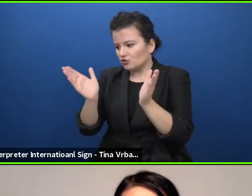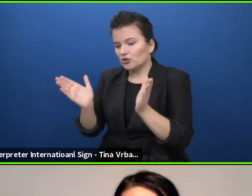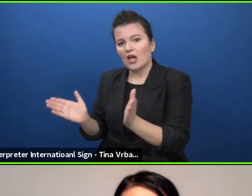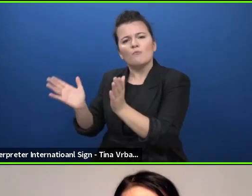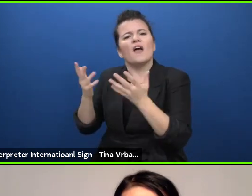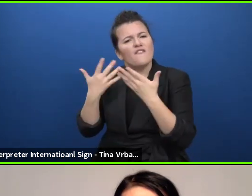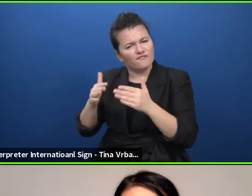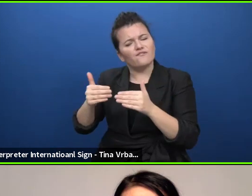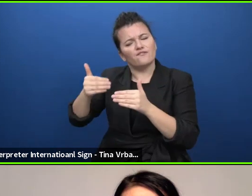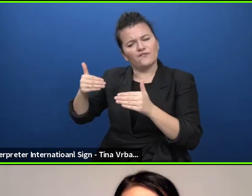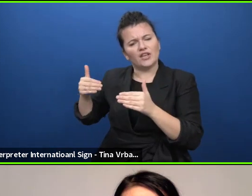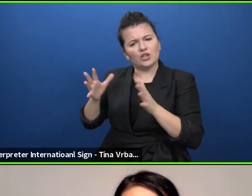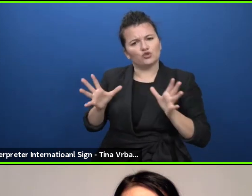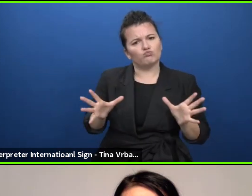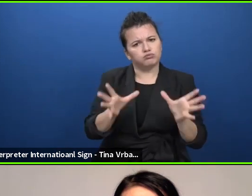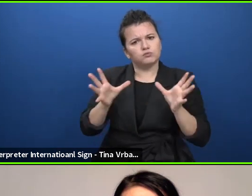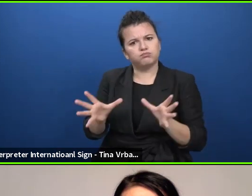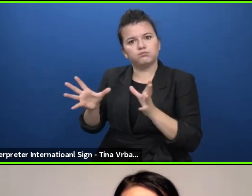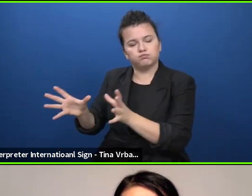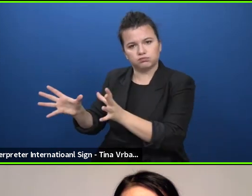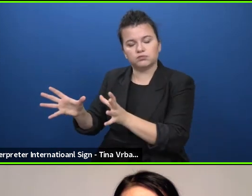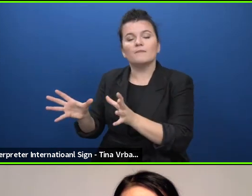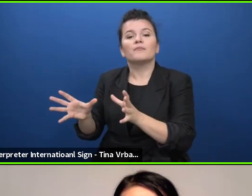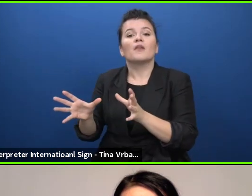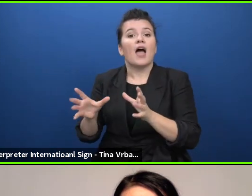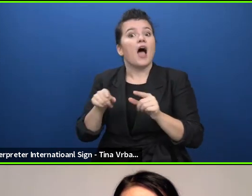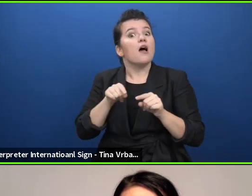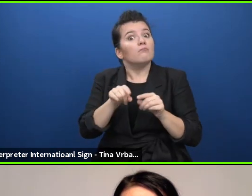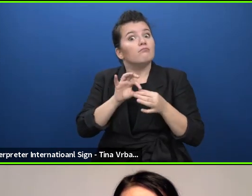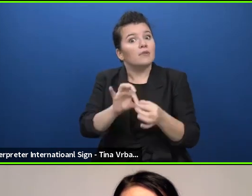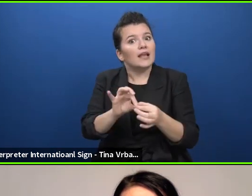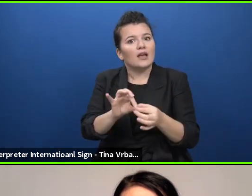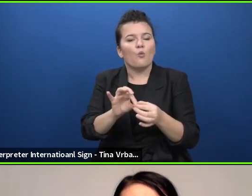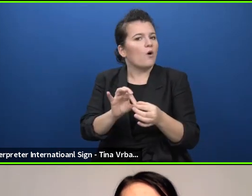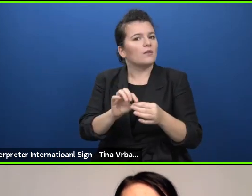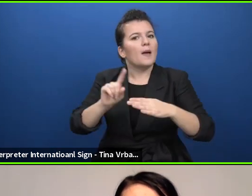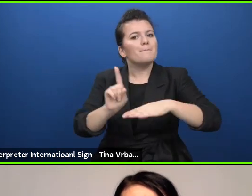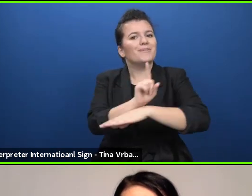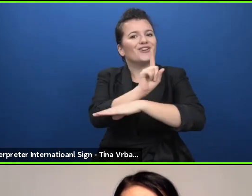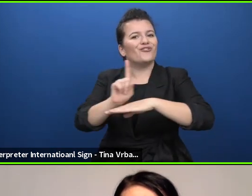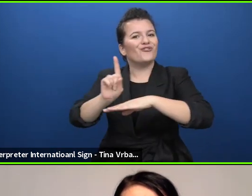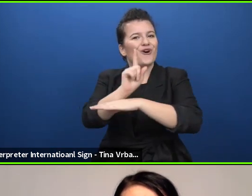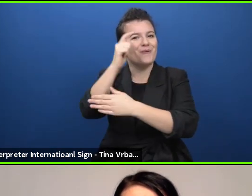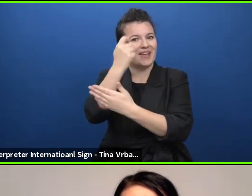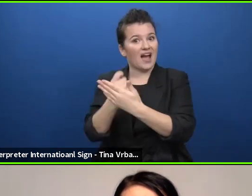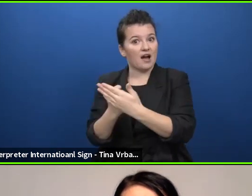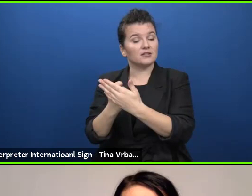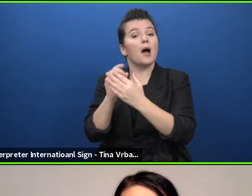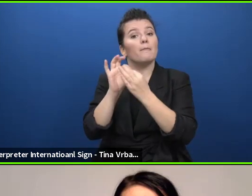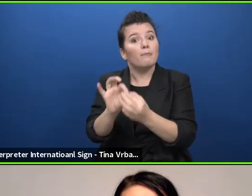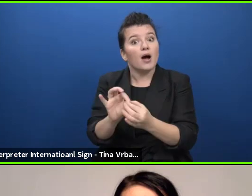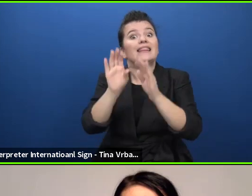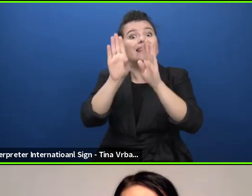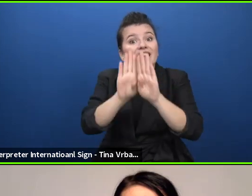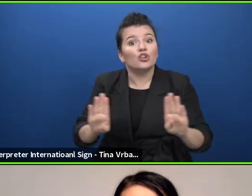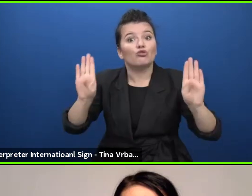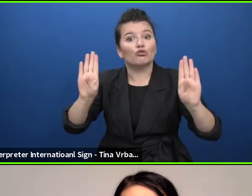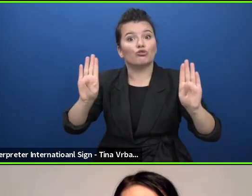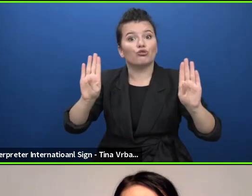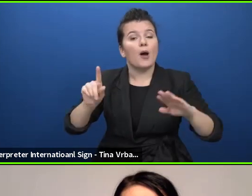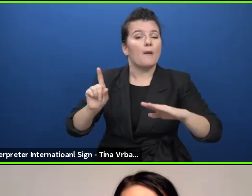the area of performing arts and most particularly in theatre. It has all started with